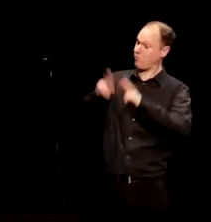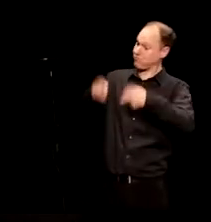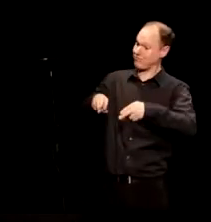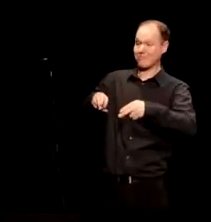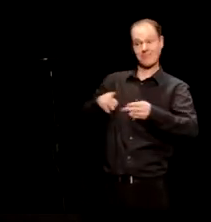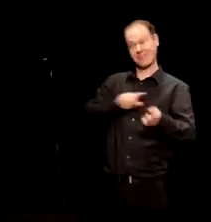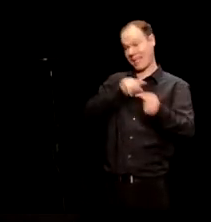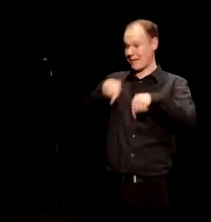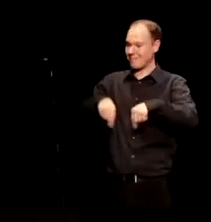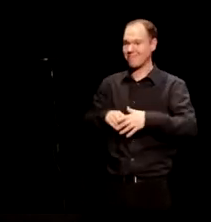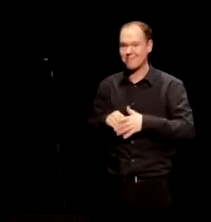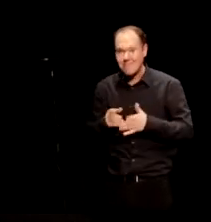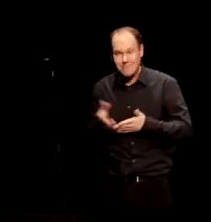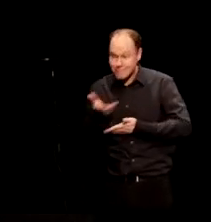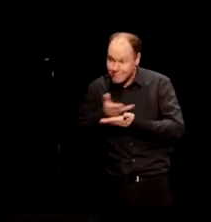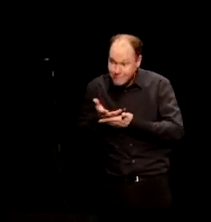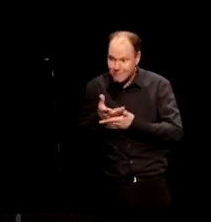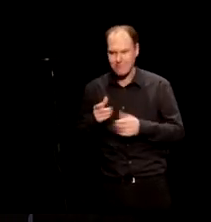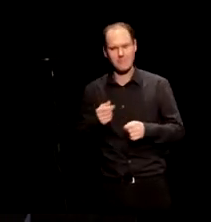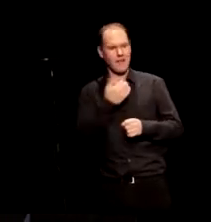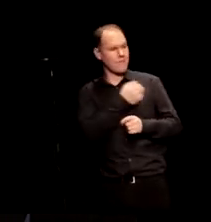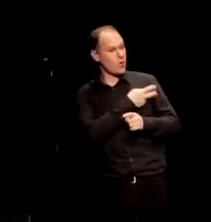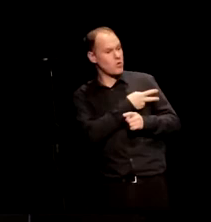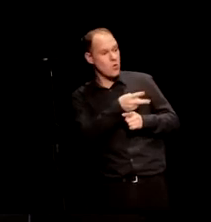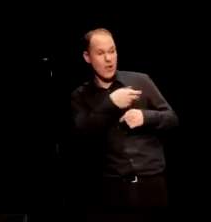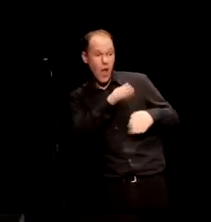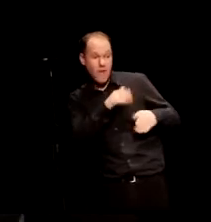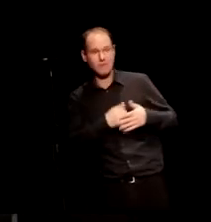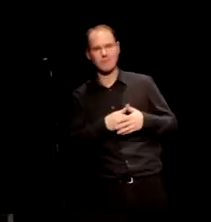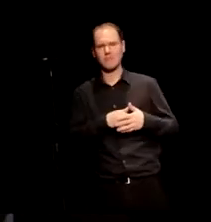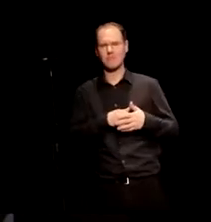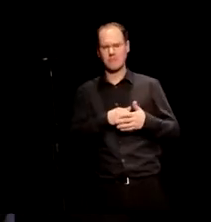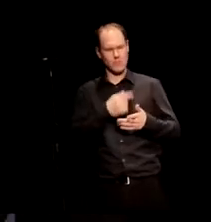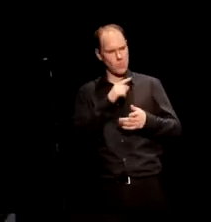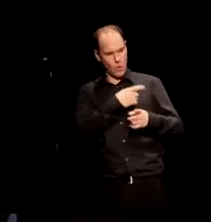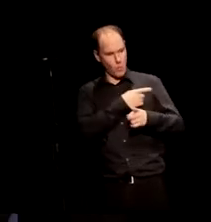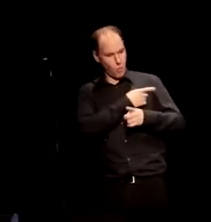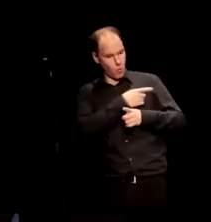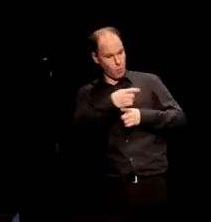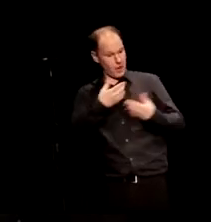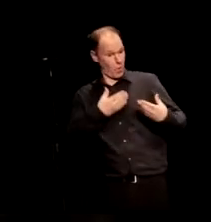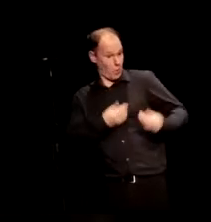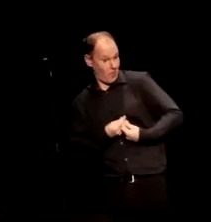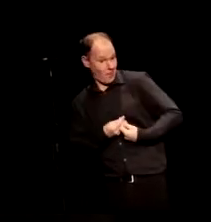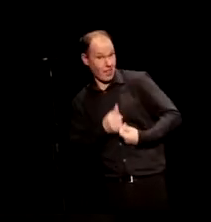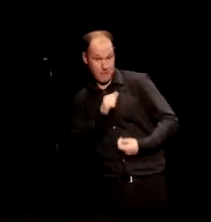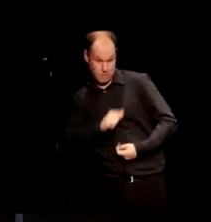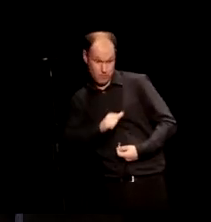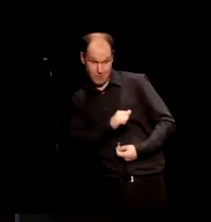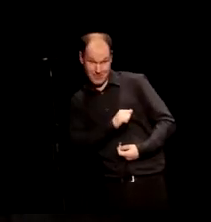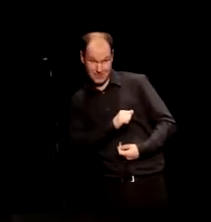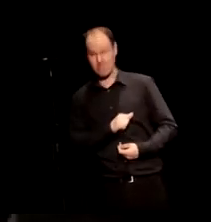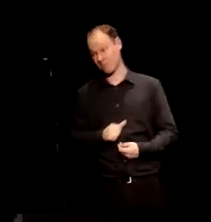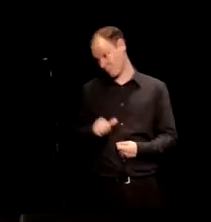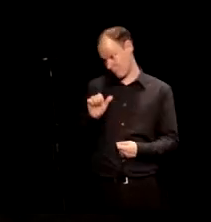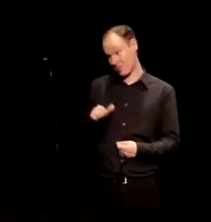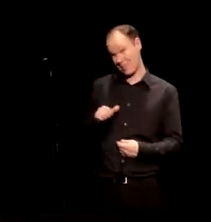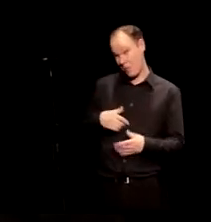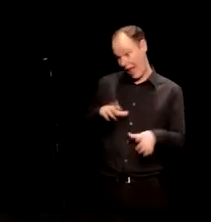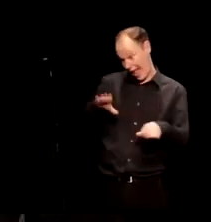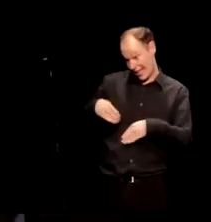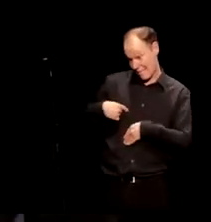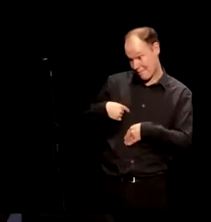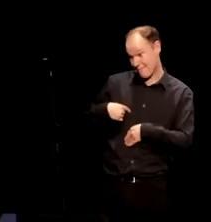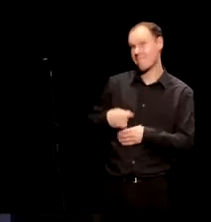immediately. But haven't they given you 2 weeks leave? Aren't you going to spend a week with me, as you promised? Yes, if you will have me.